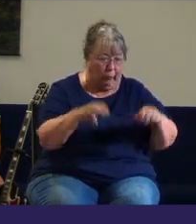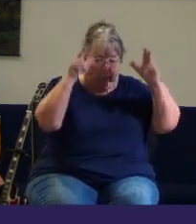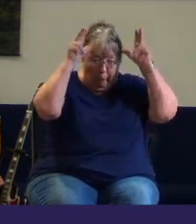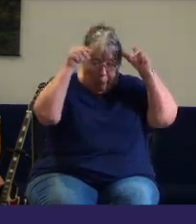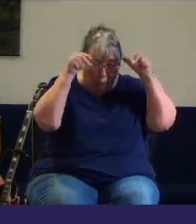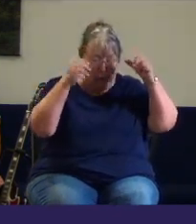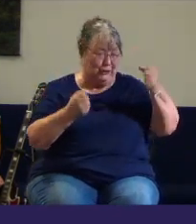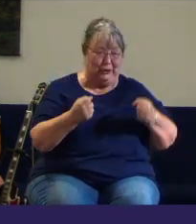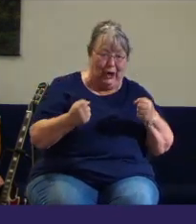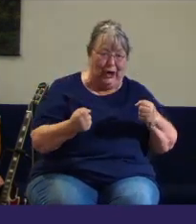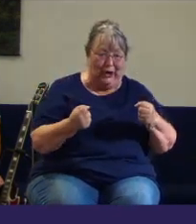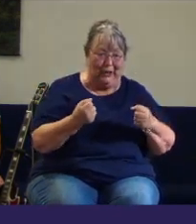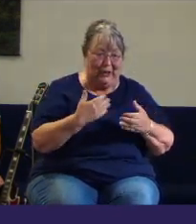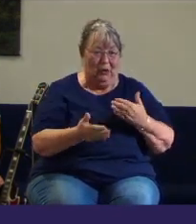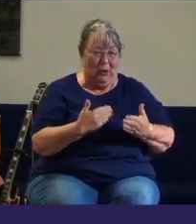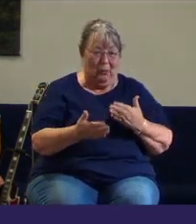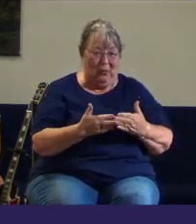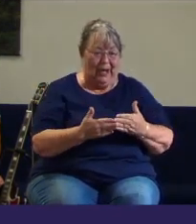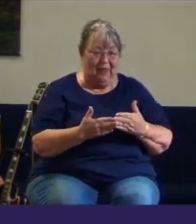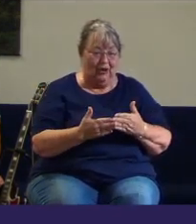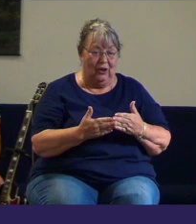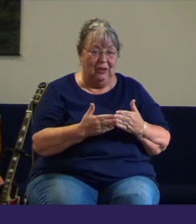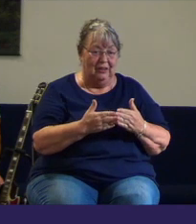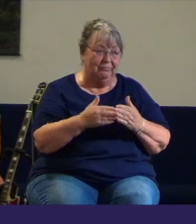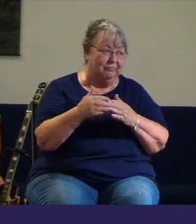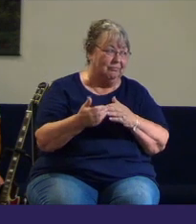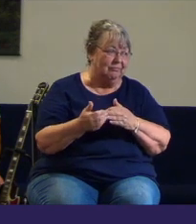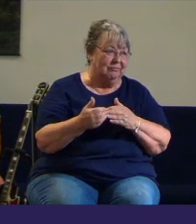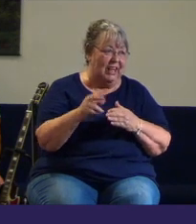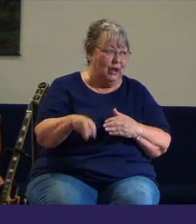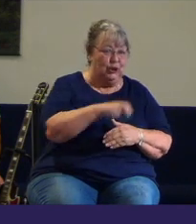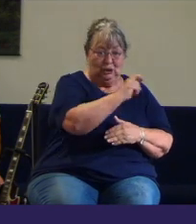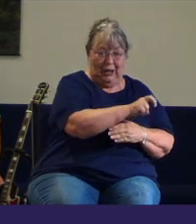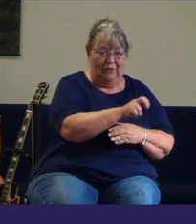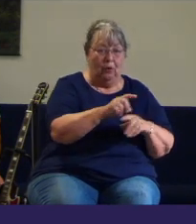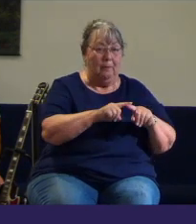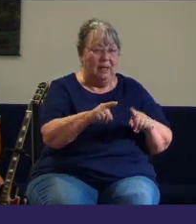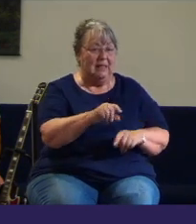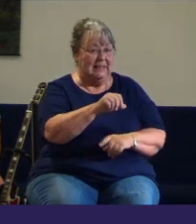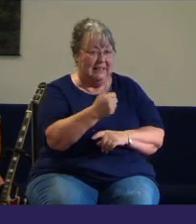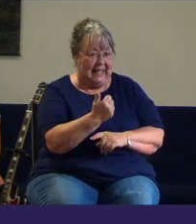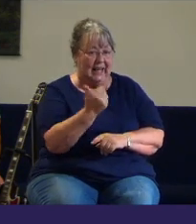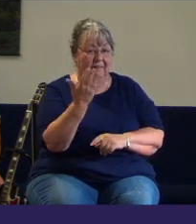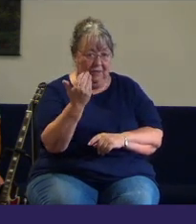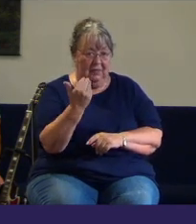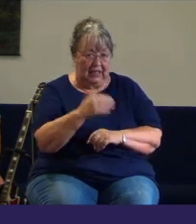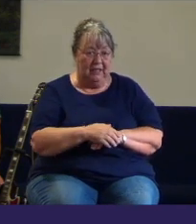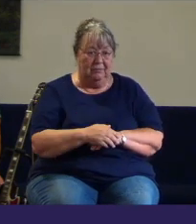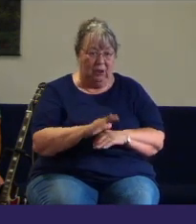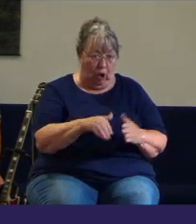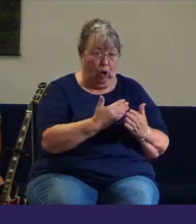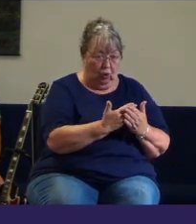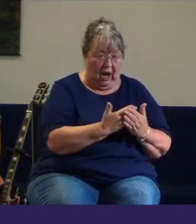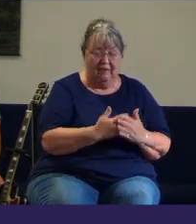there at 10:15. So plan accordingly or you'll miss a wonderful show. Okay.